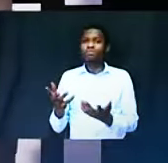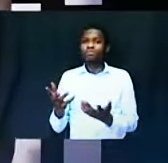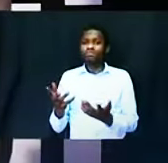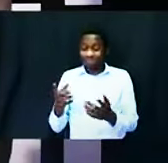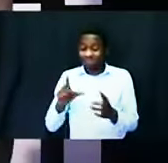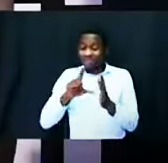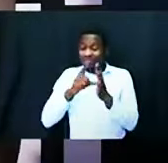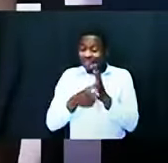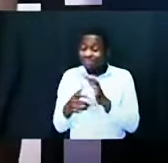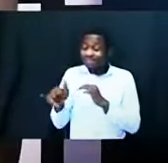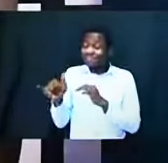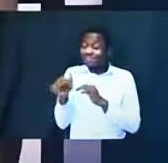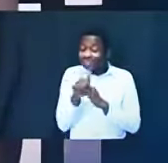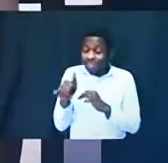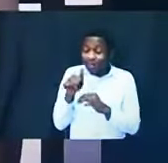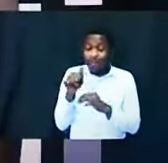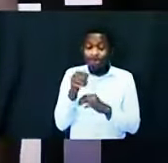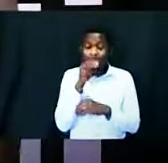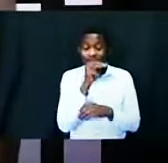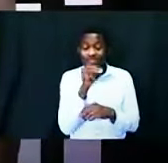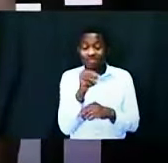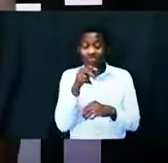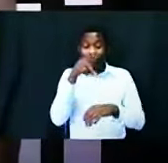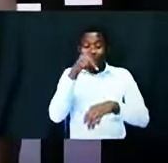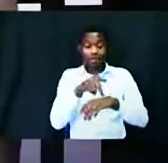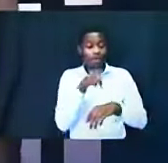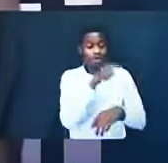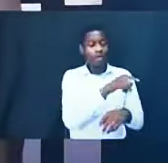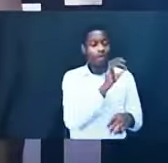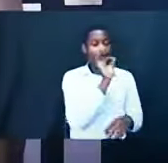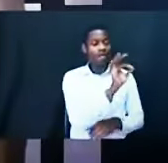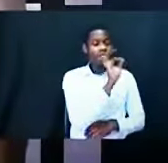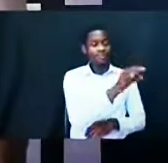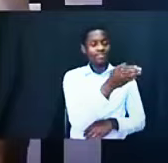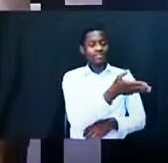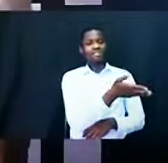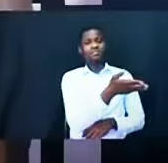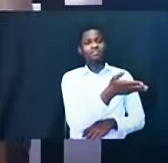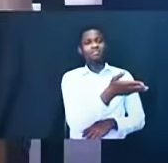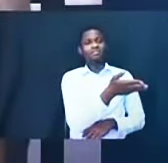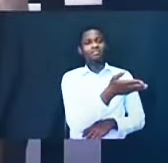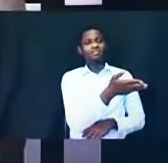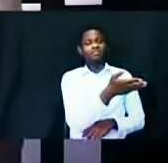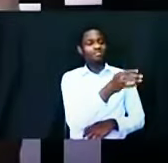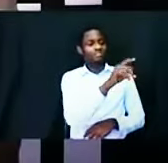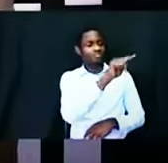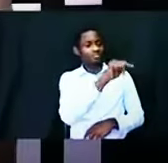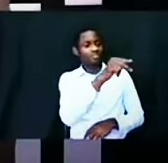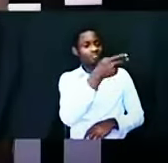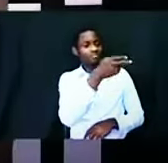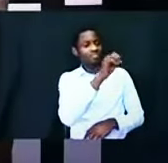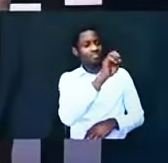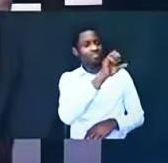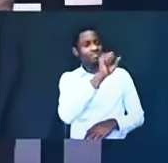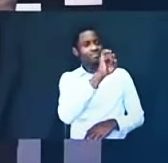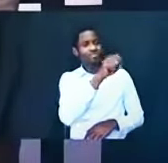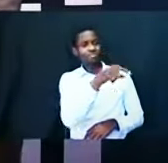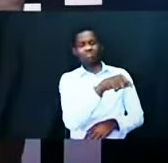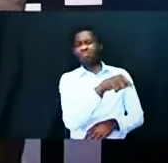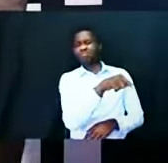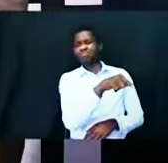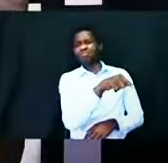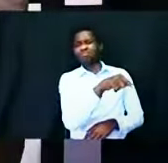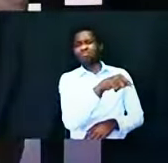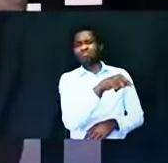the Jews in Thessalonica. Na sanyam sem krona o kachre Jew fo a na o Thessalonica no.